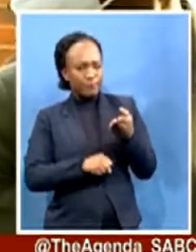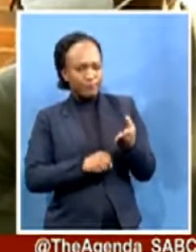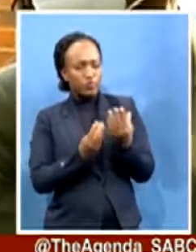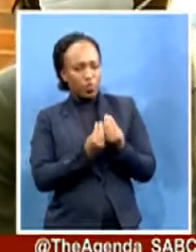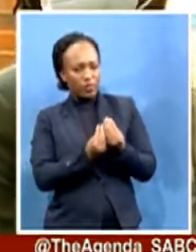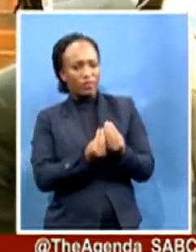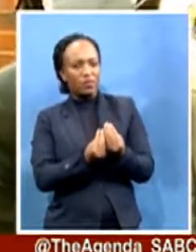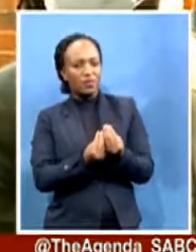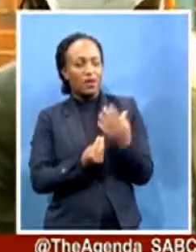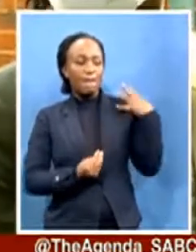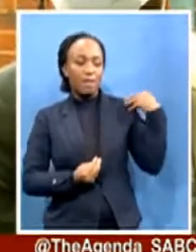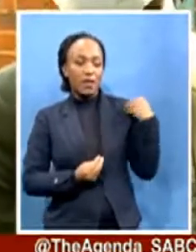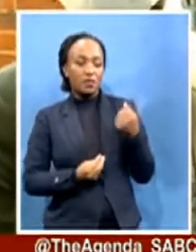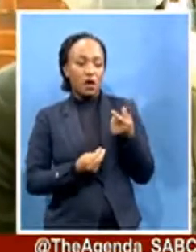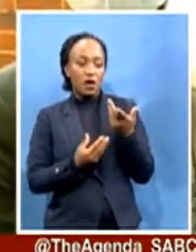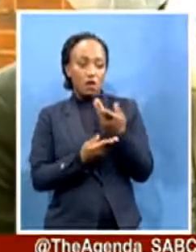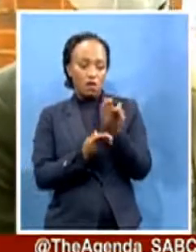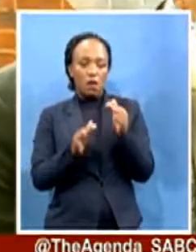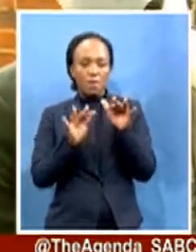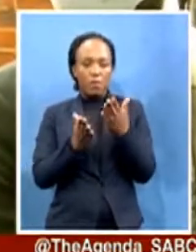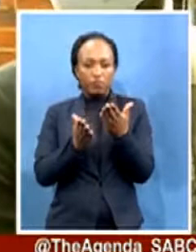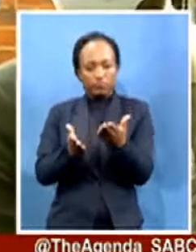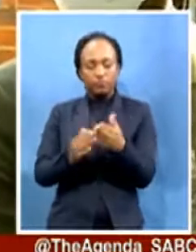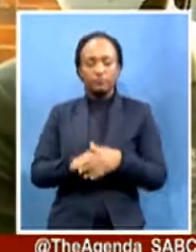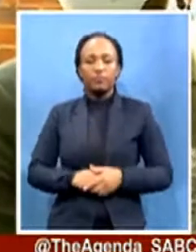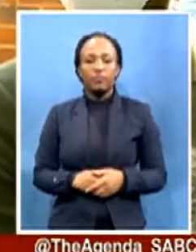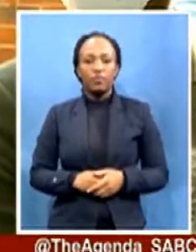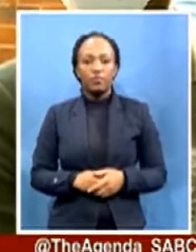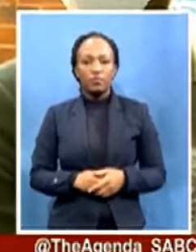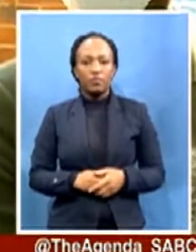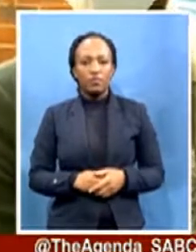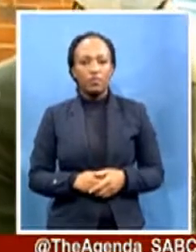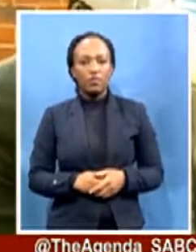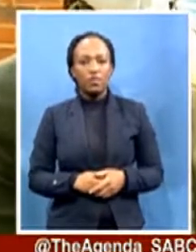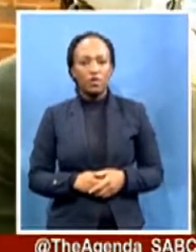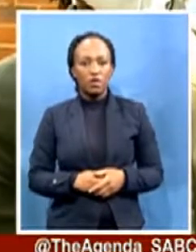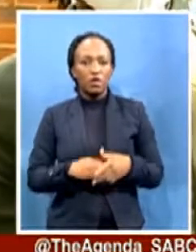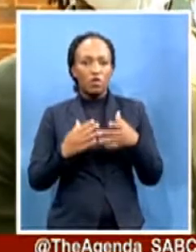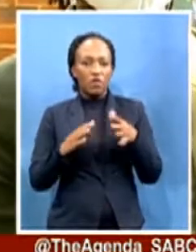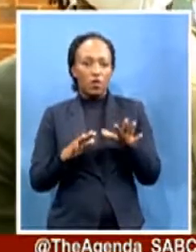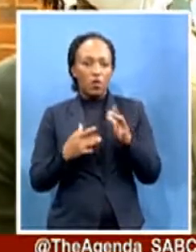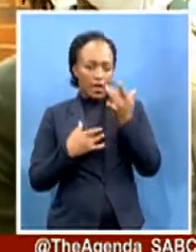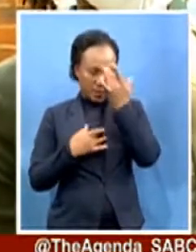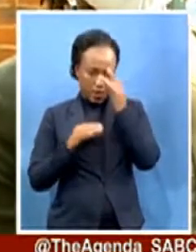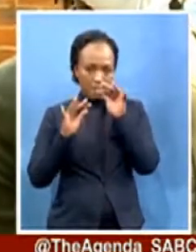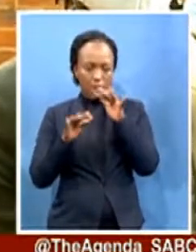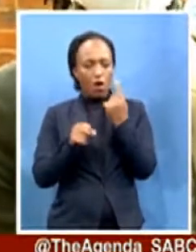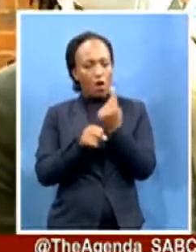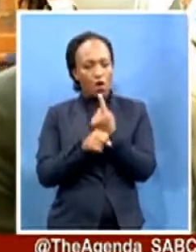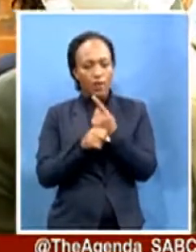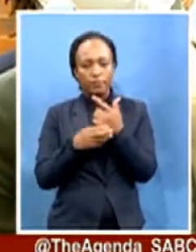soldiers who are not only giving patient treatment, but they are always making sure that the well-being of the